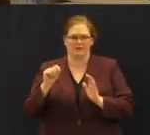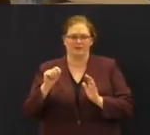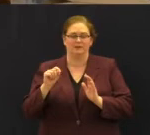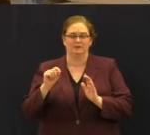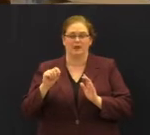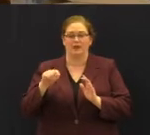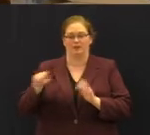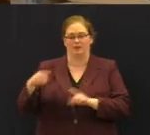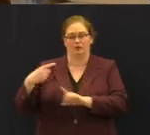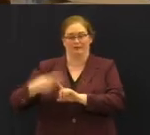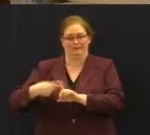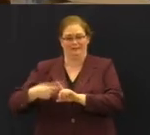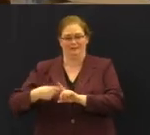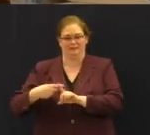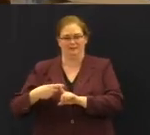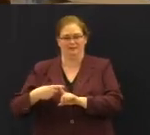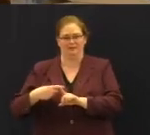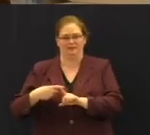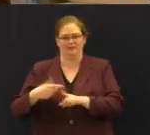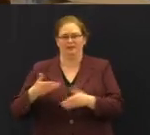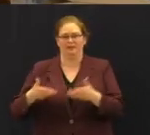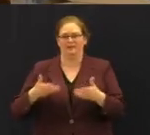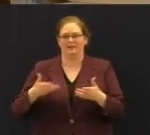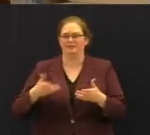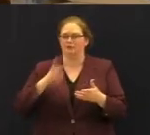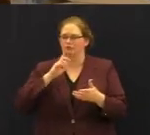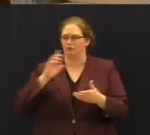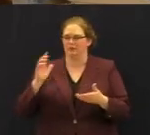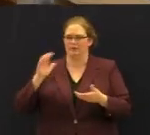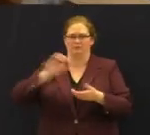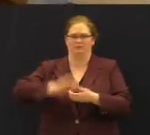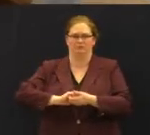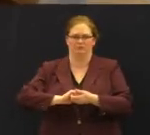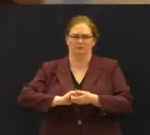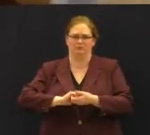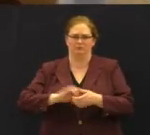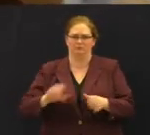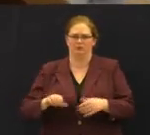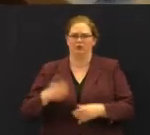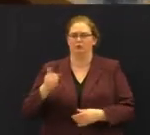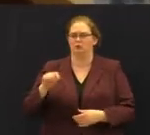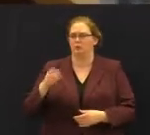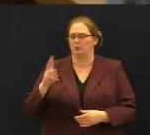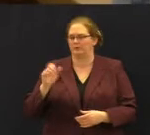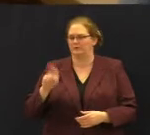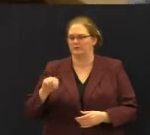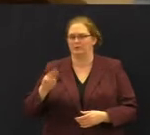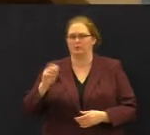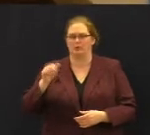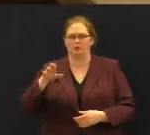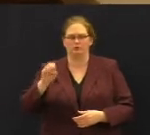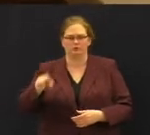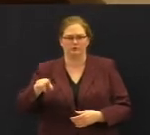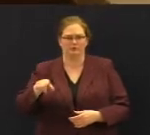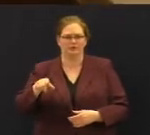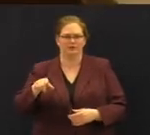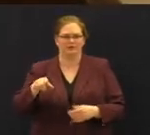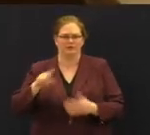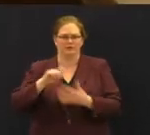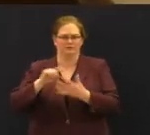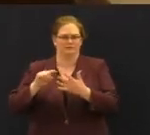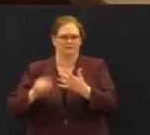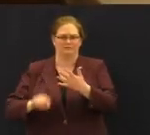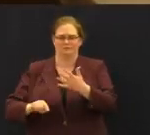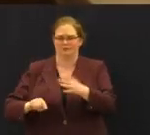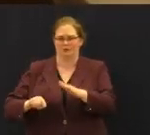leasing. I know this has kind of been a very great collaborative effort because I know, George Wilson, Audrey Kenny, the staff from Emergency Management,